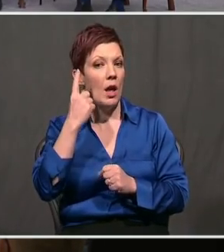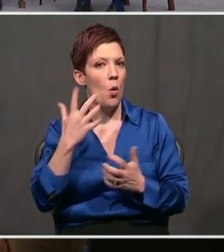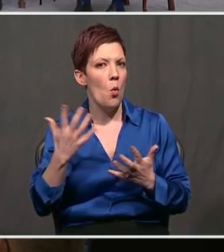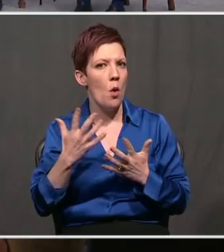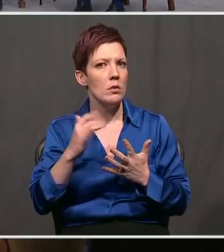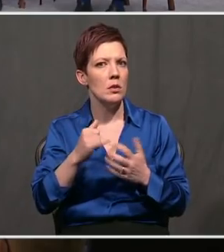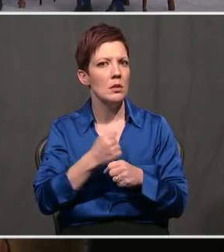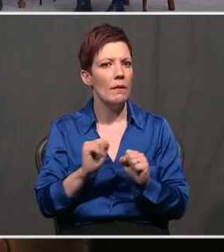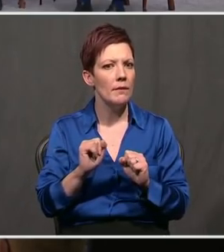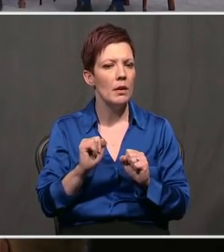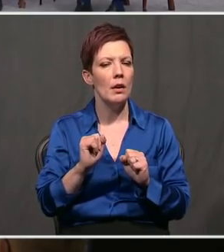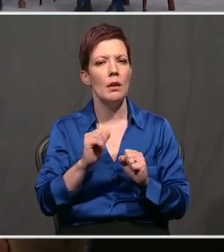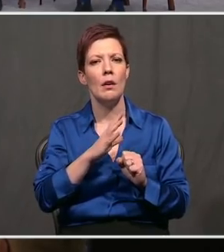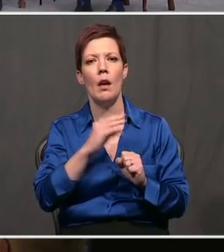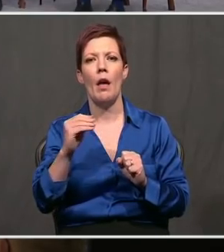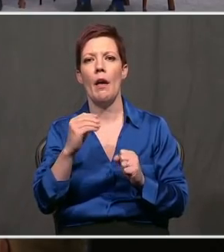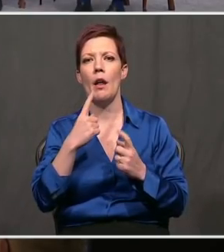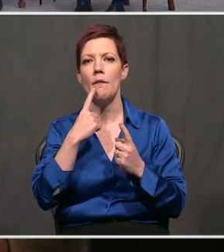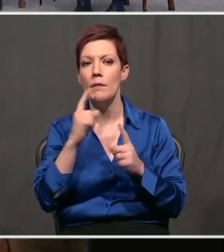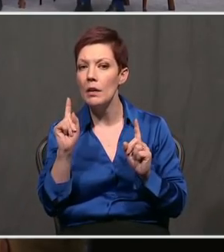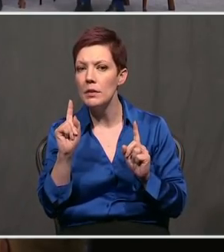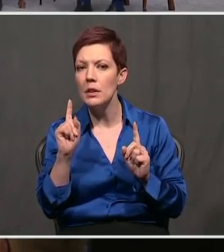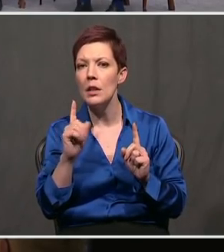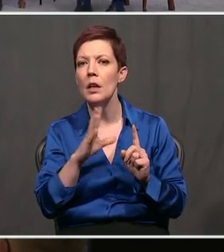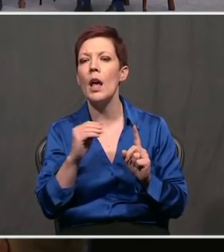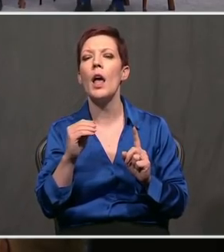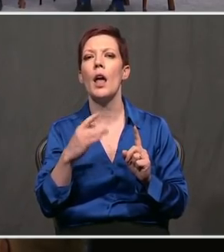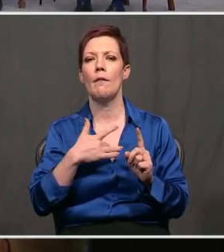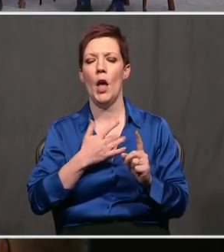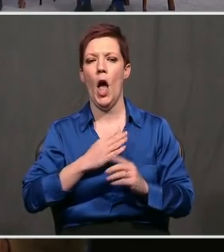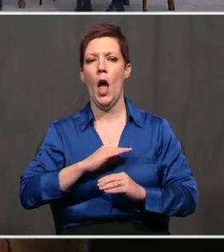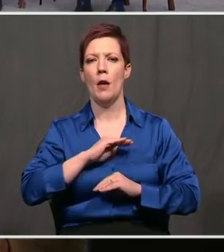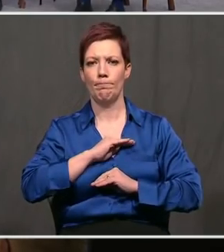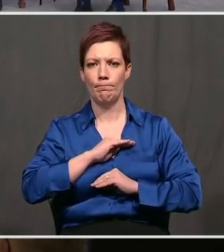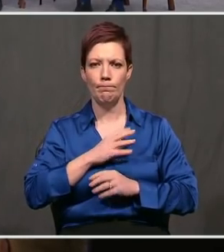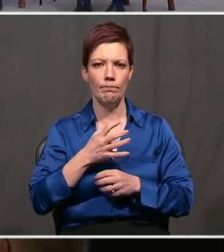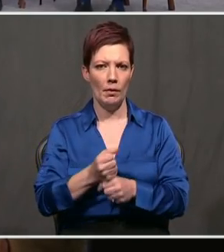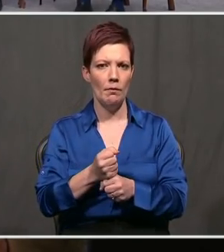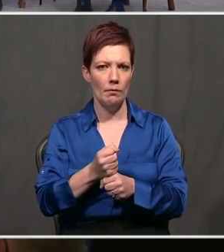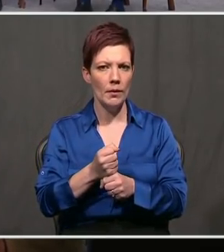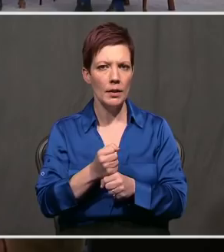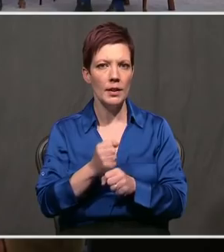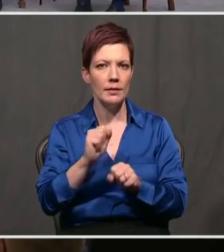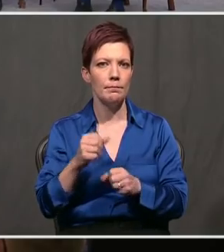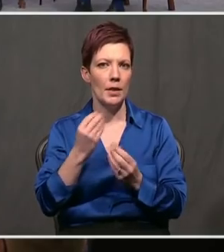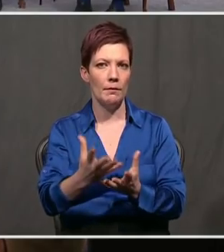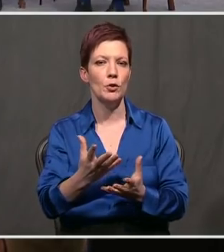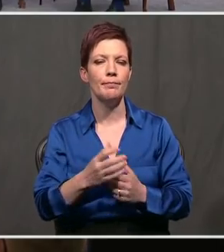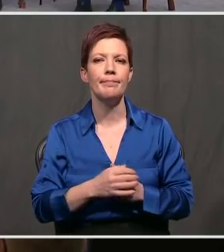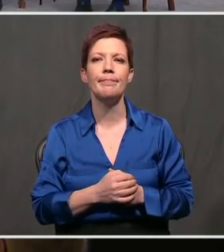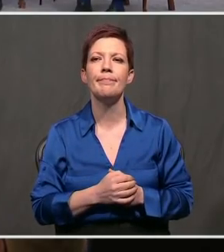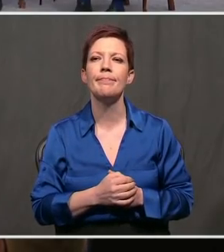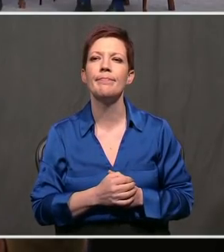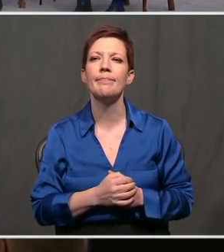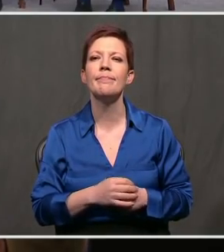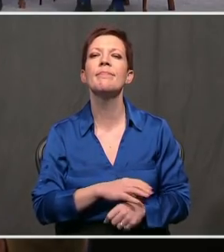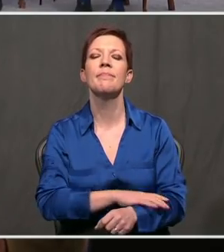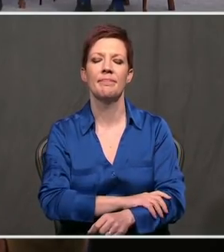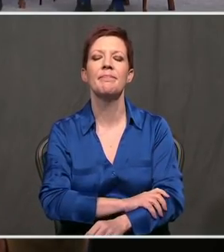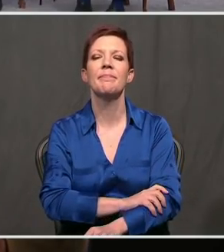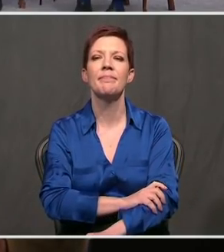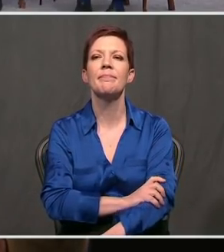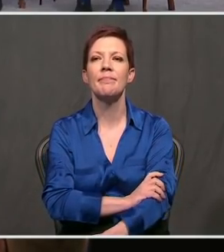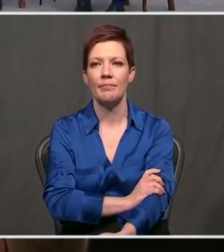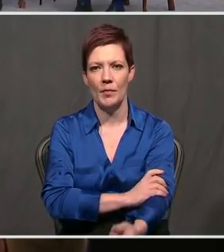efficacy and the certainty with which we think this has been delivered. Thank you, Governor. So next one, let's do